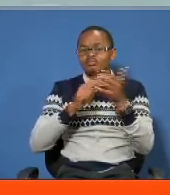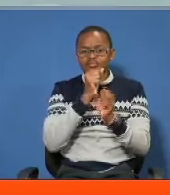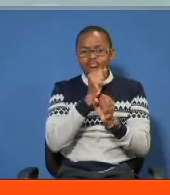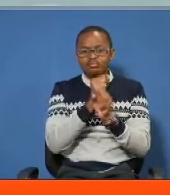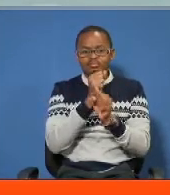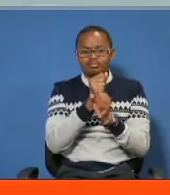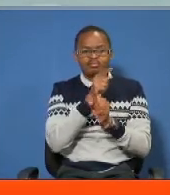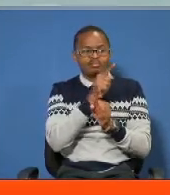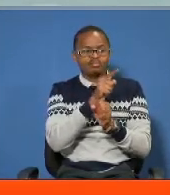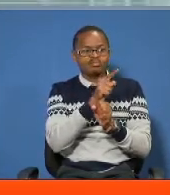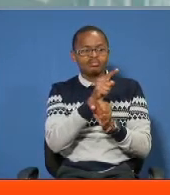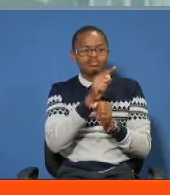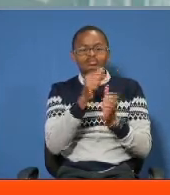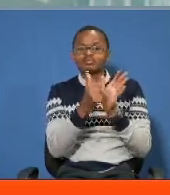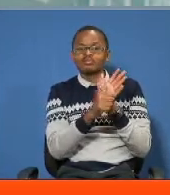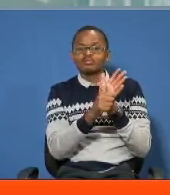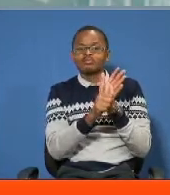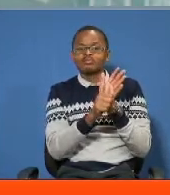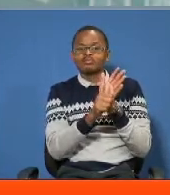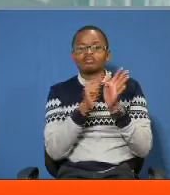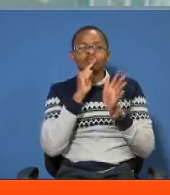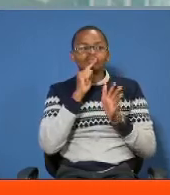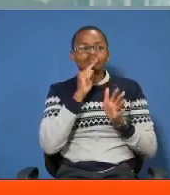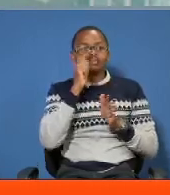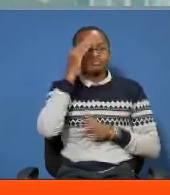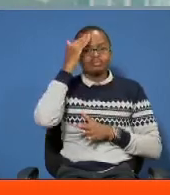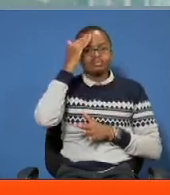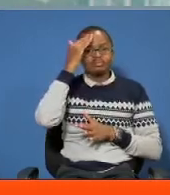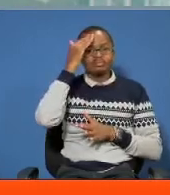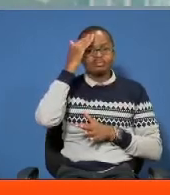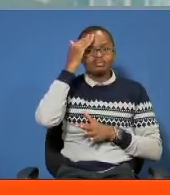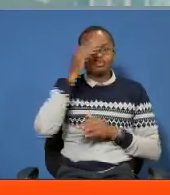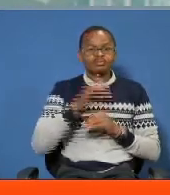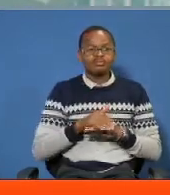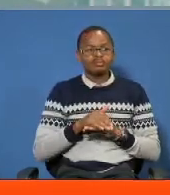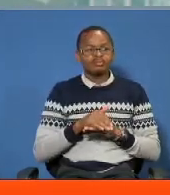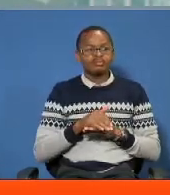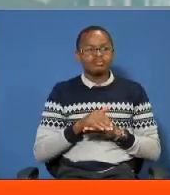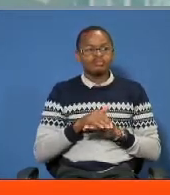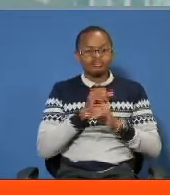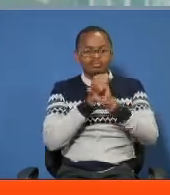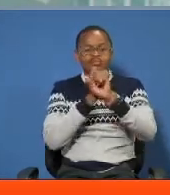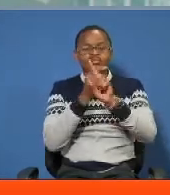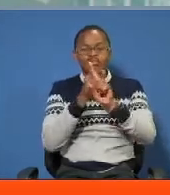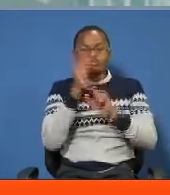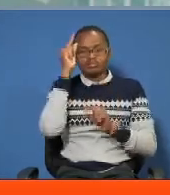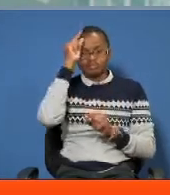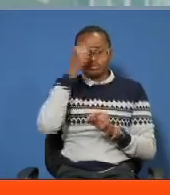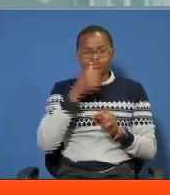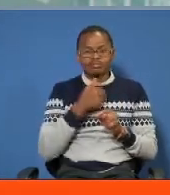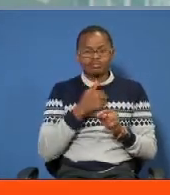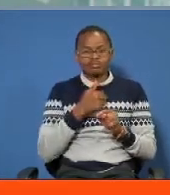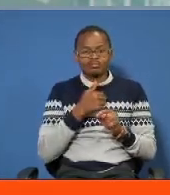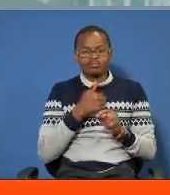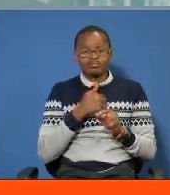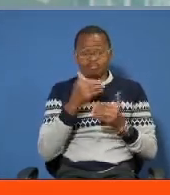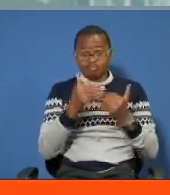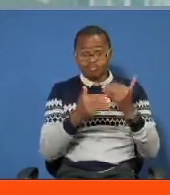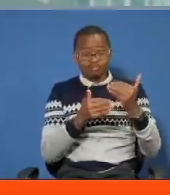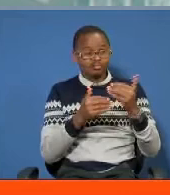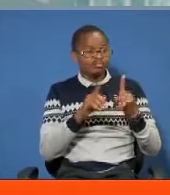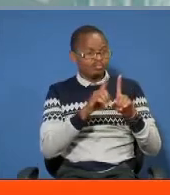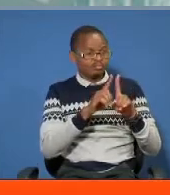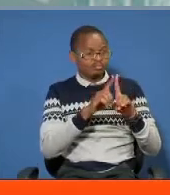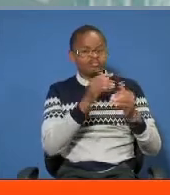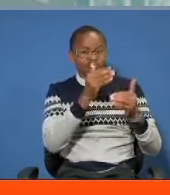Agency, what are you doing to bridge this particular gap? Okay, so, you know, funding, especially from government, has its own